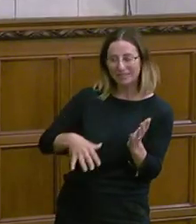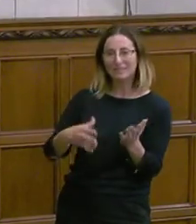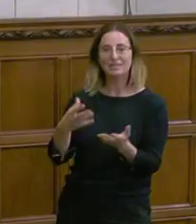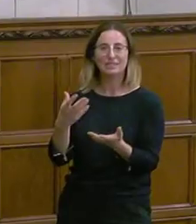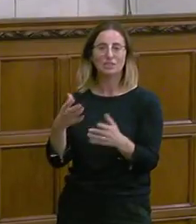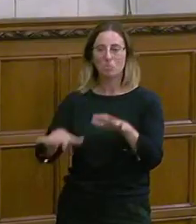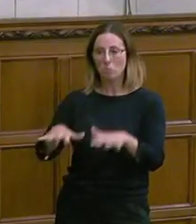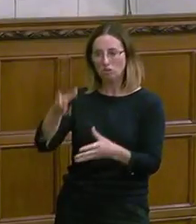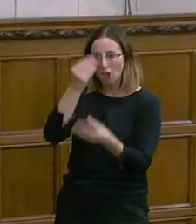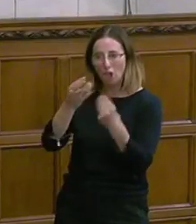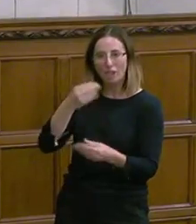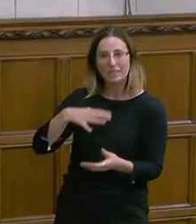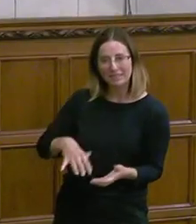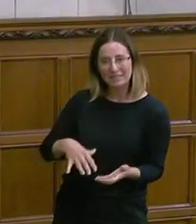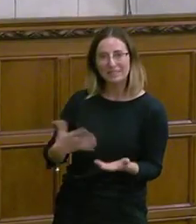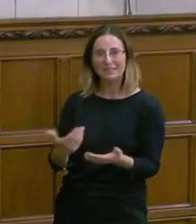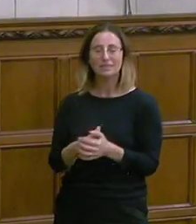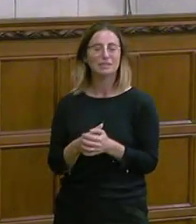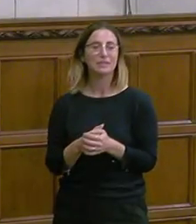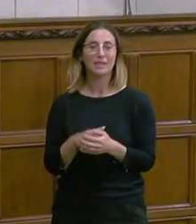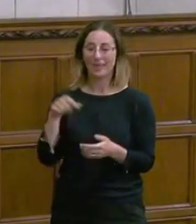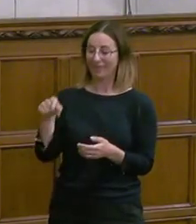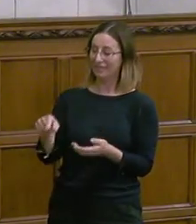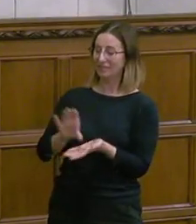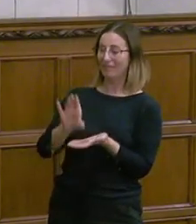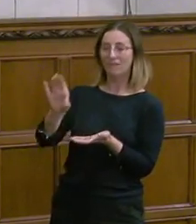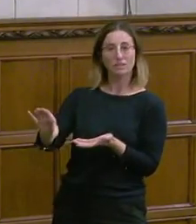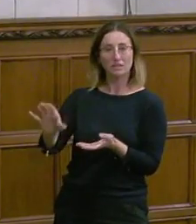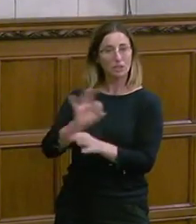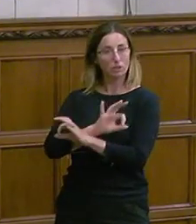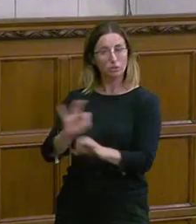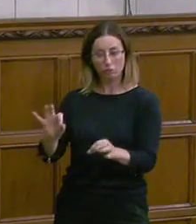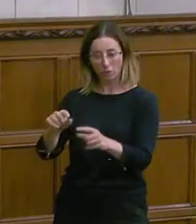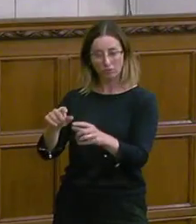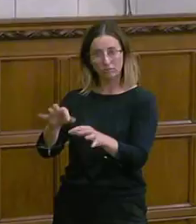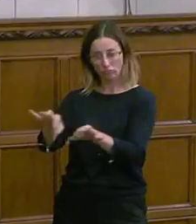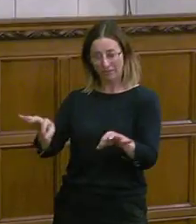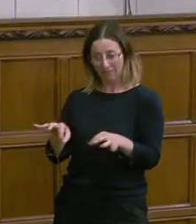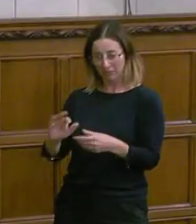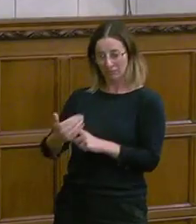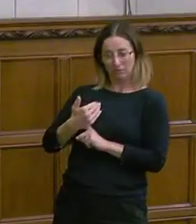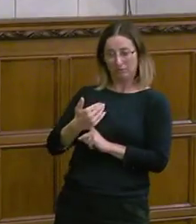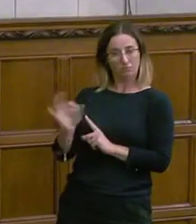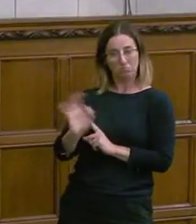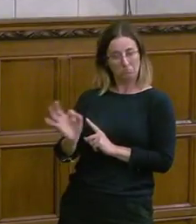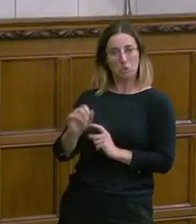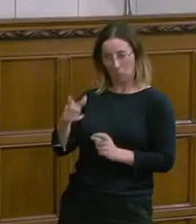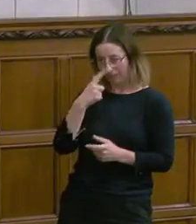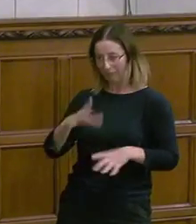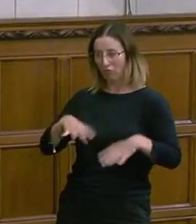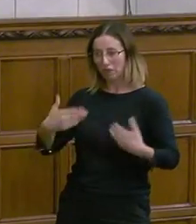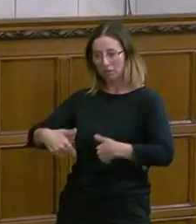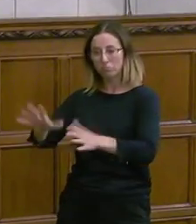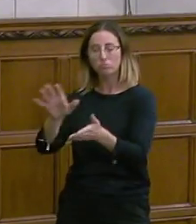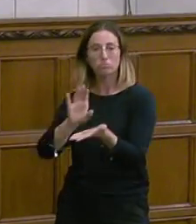disabilities. Disadvantaged funding is not ring-fenced, which means institutions are free to use this element of the funding